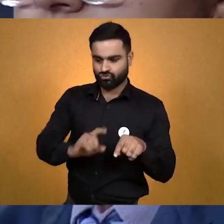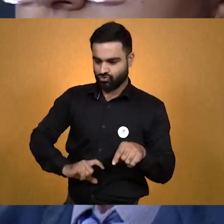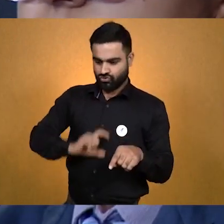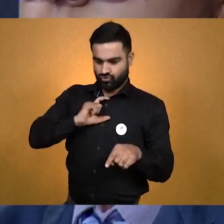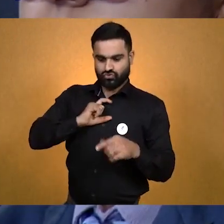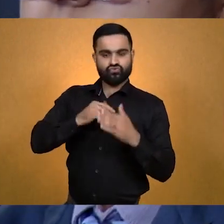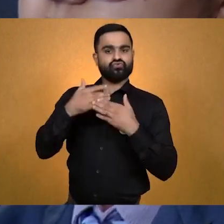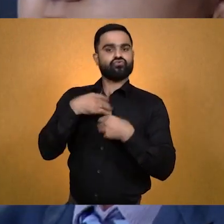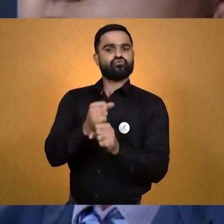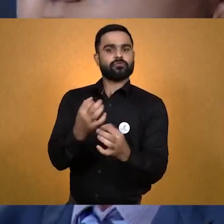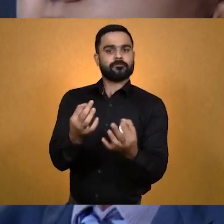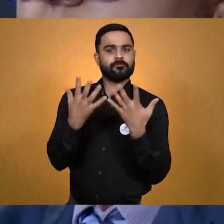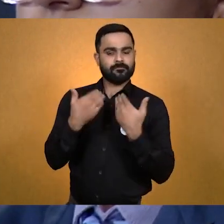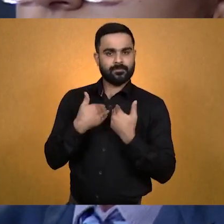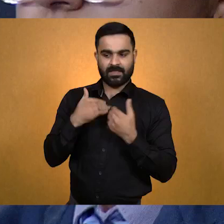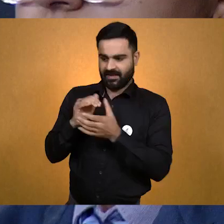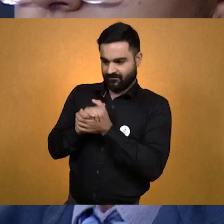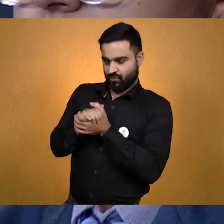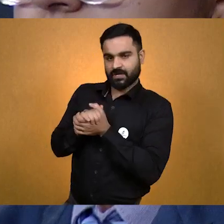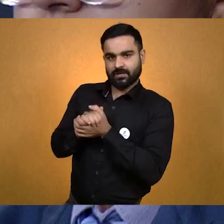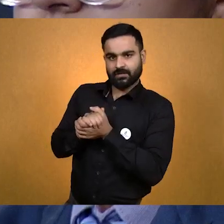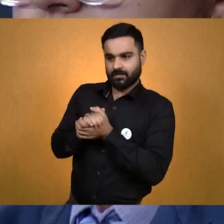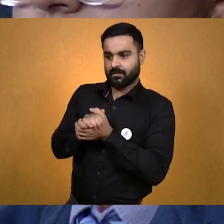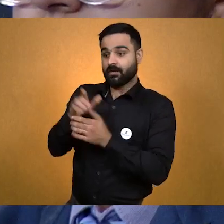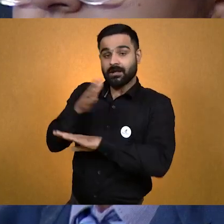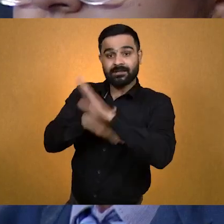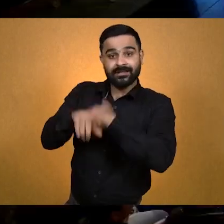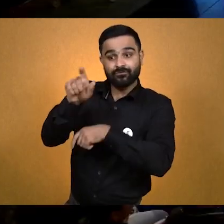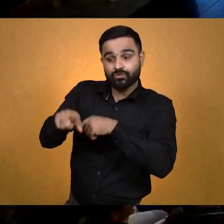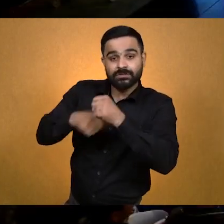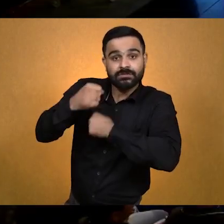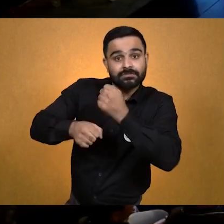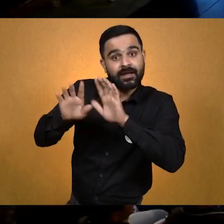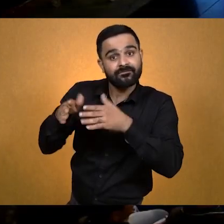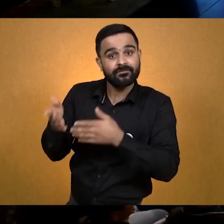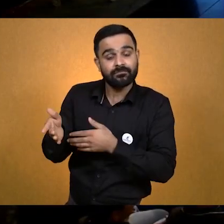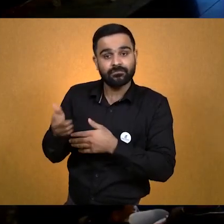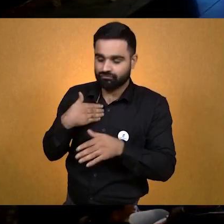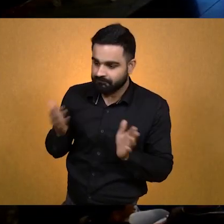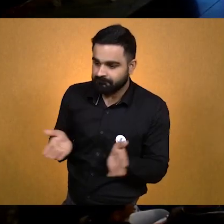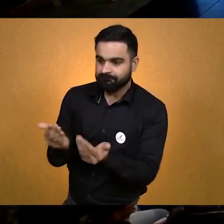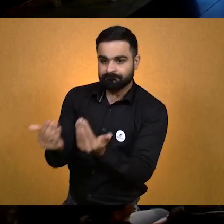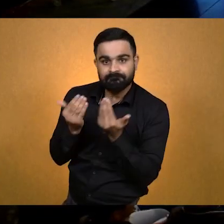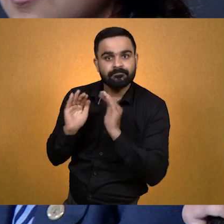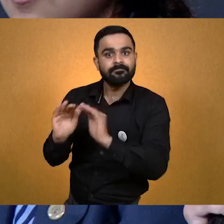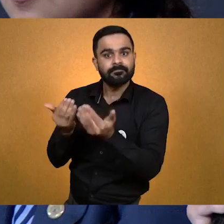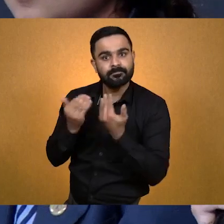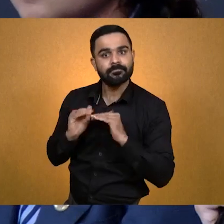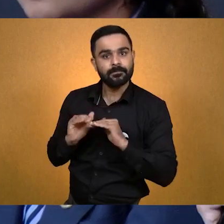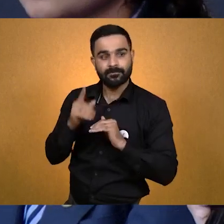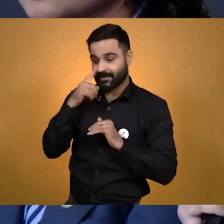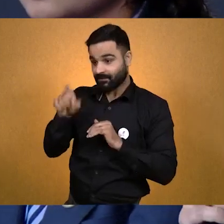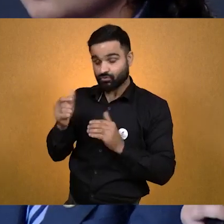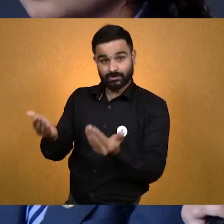confidence building. And I have a friend who is a para-athlete, and we encourage each other.